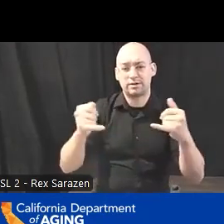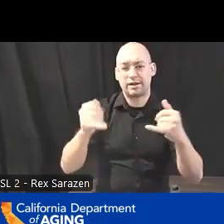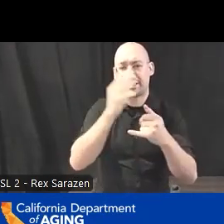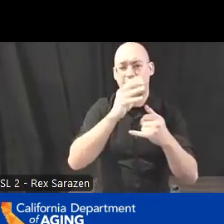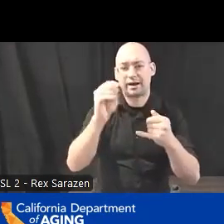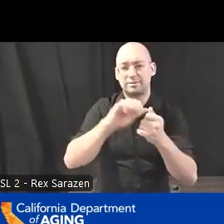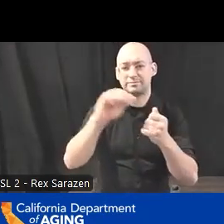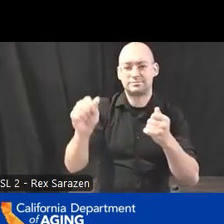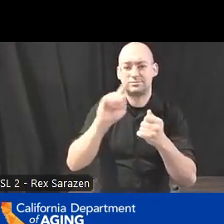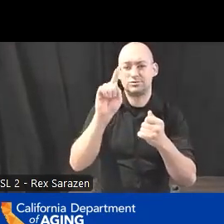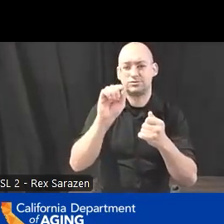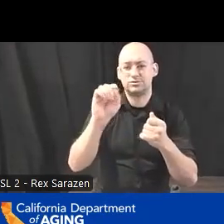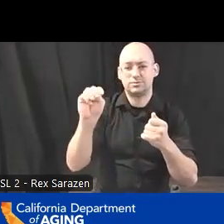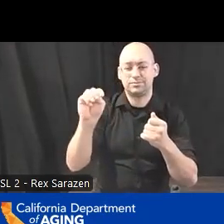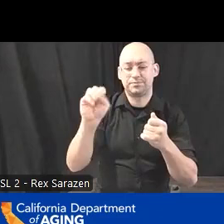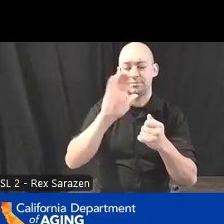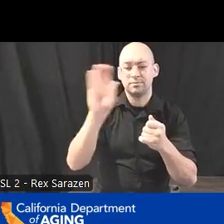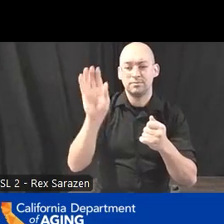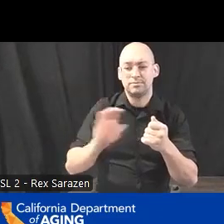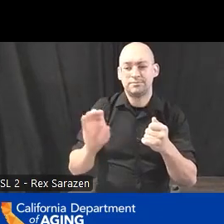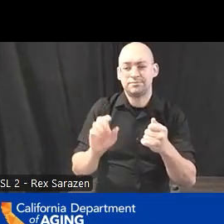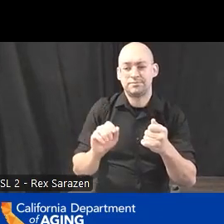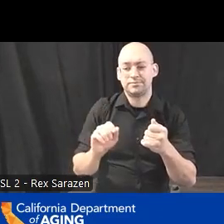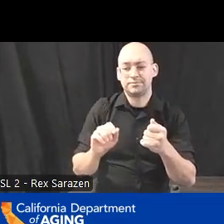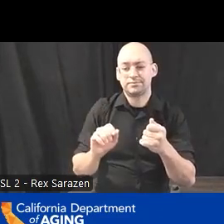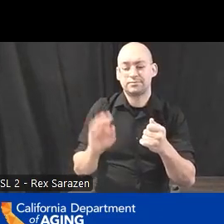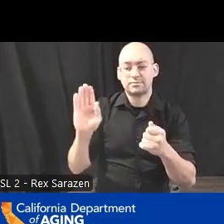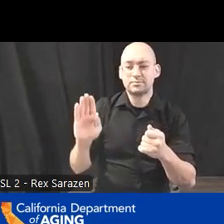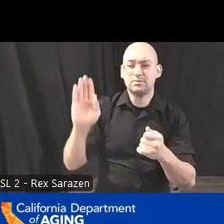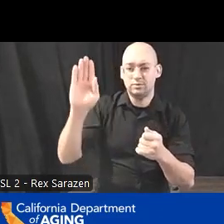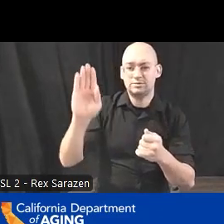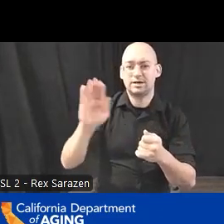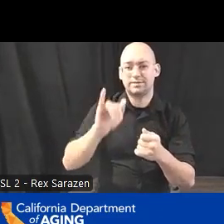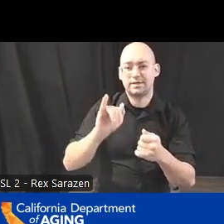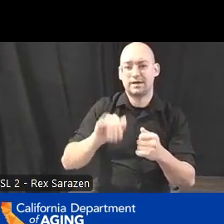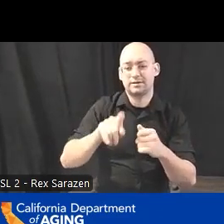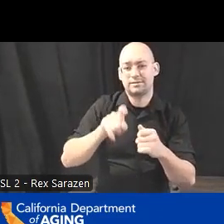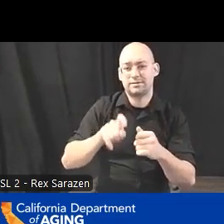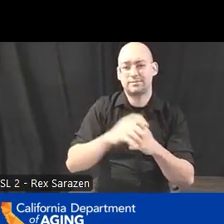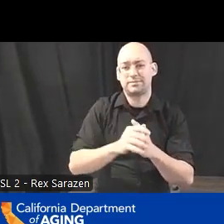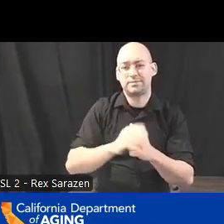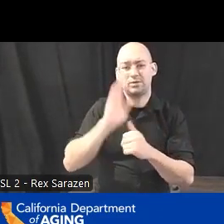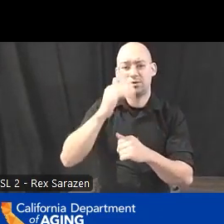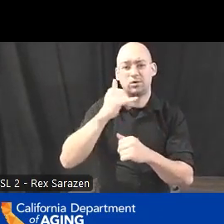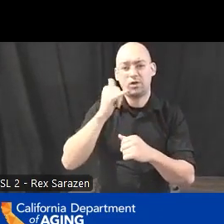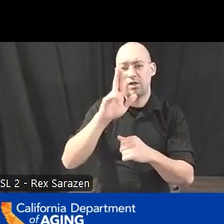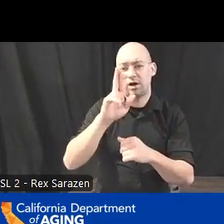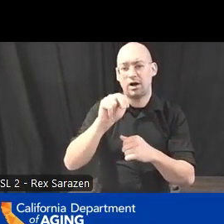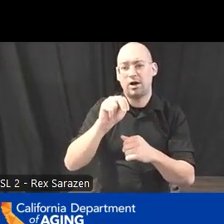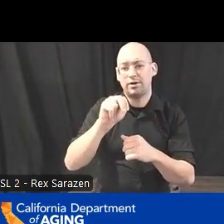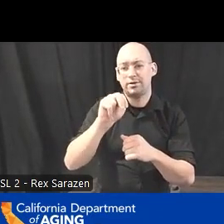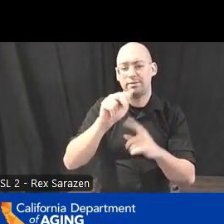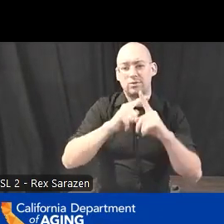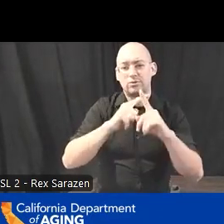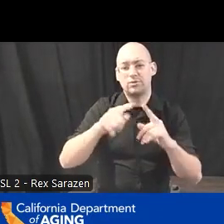you click the raised hand icon, and we will call on you and unmute your line. Do note you have 2